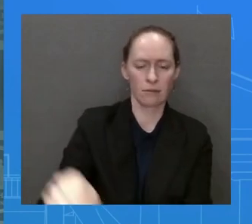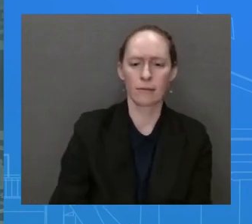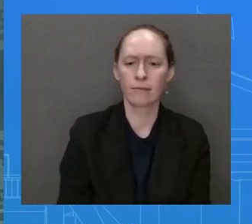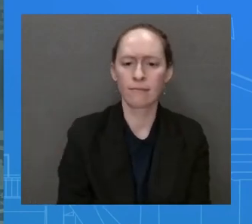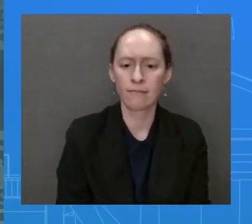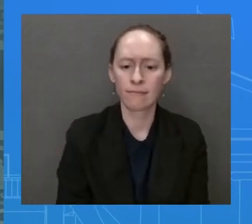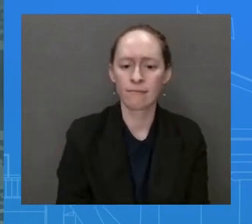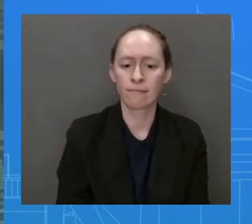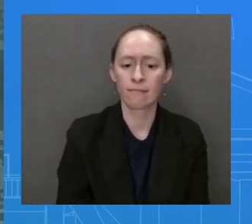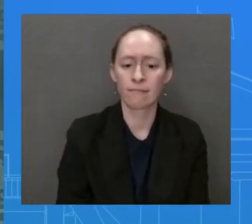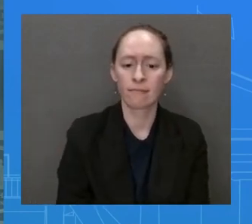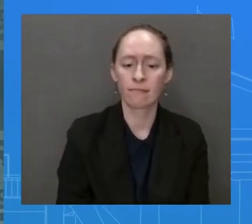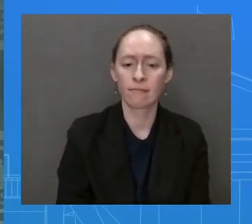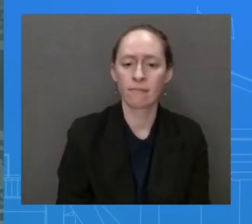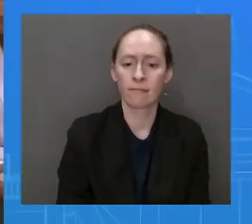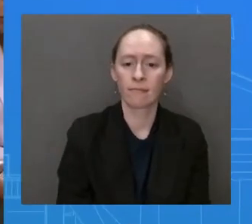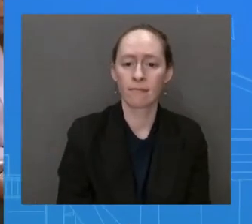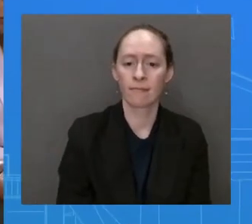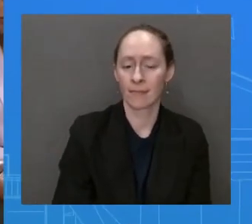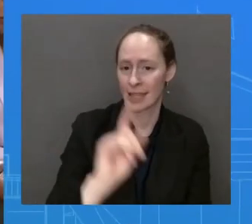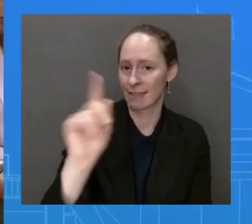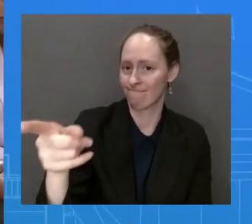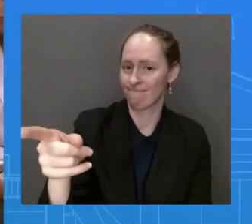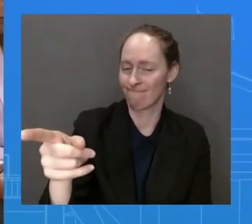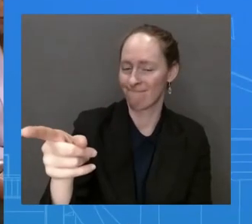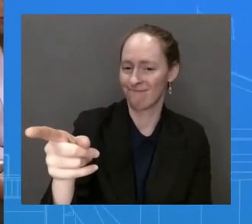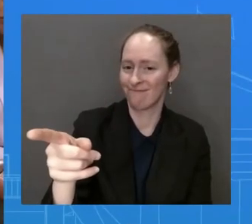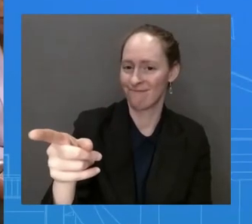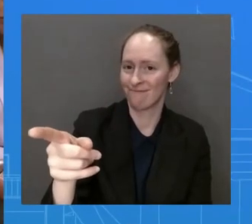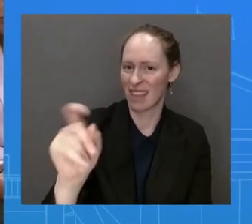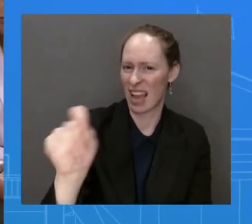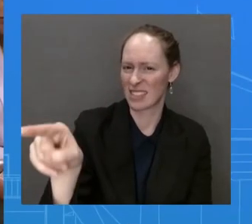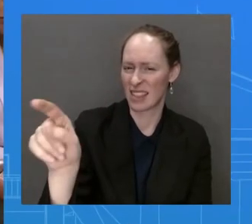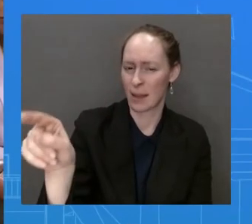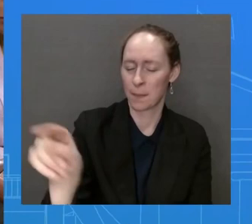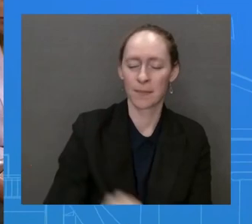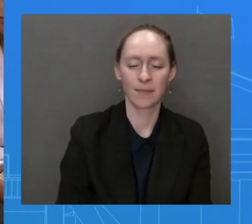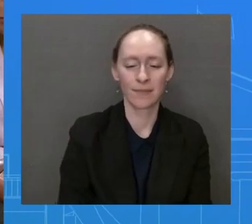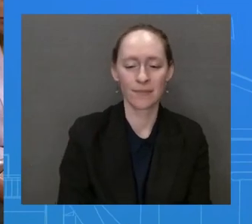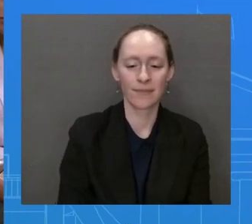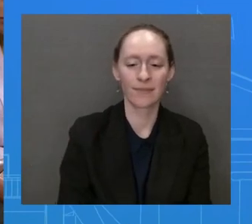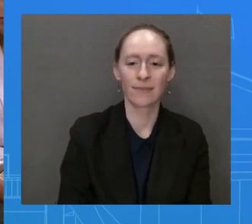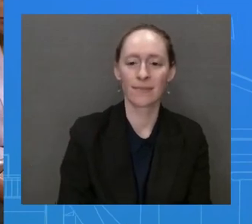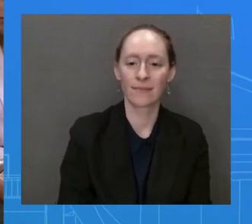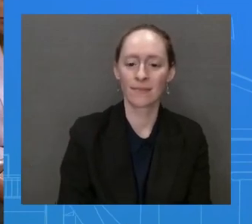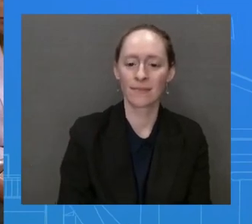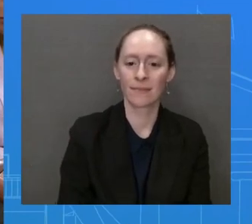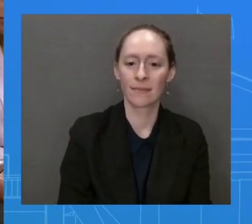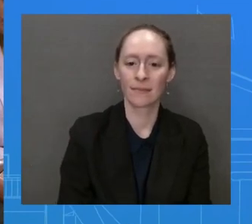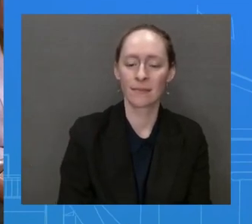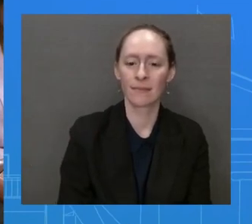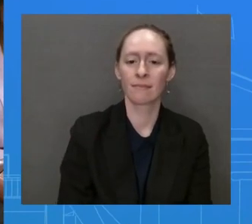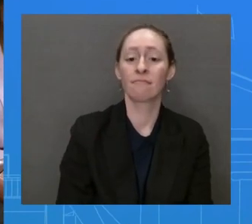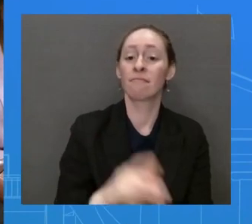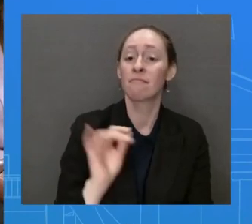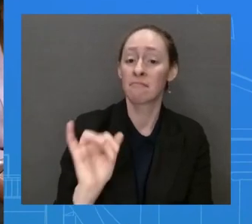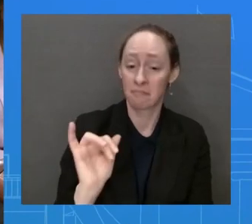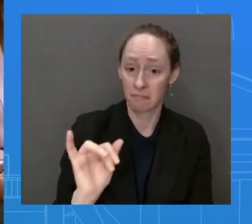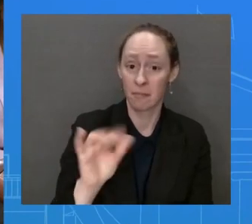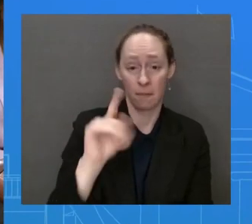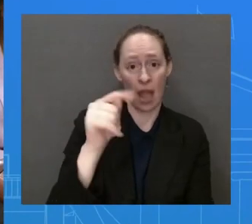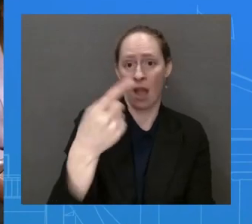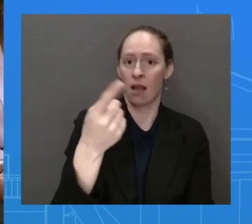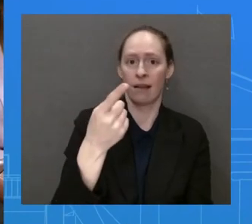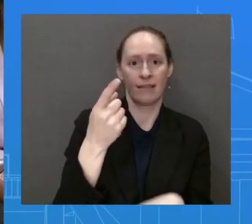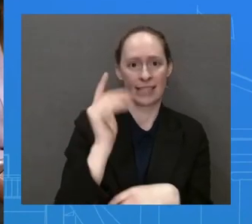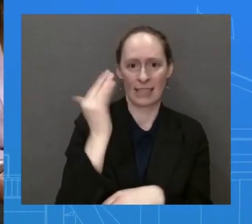colleague at the White House Counsel's Office. One of the things that they finally confirmed for us is that Bob Bauer is indeed the president's personal attorney